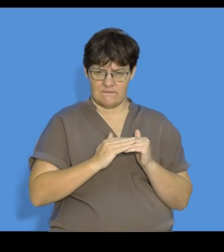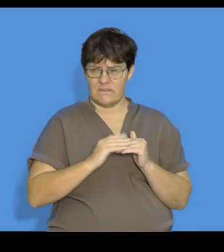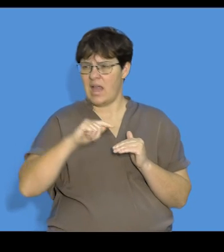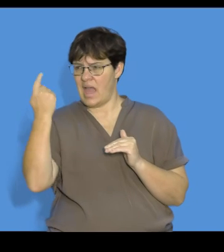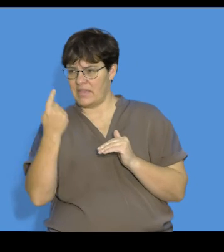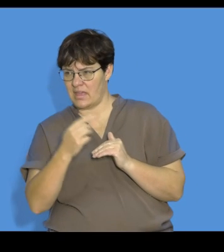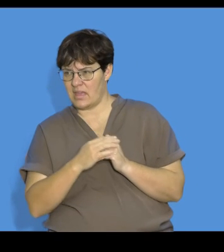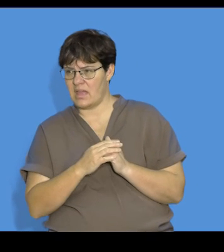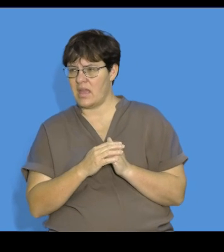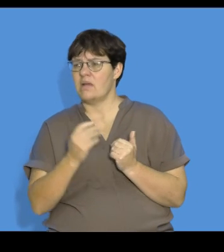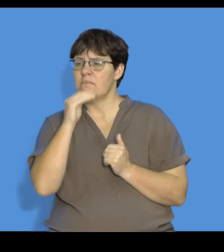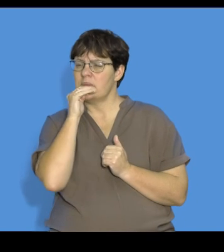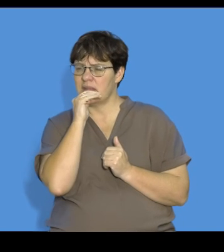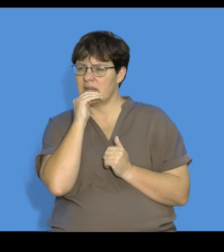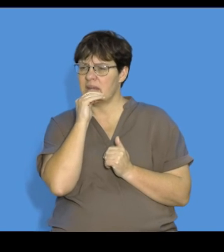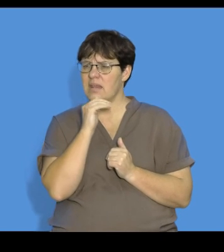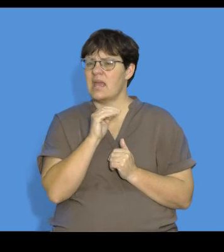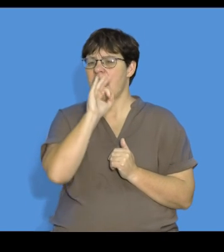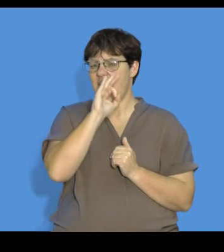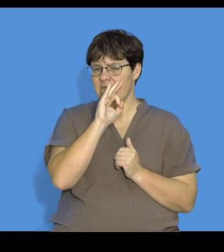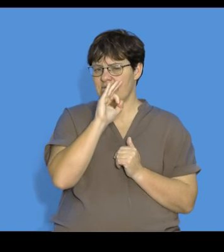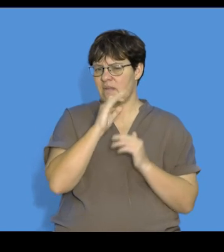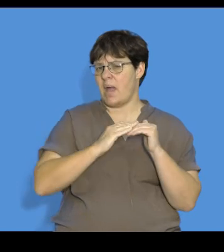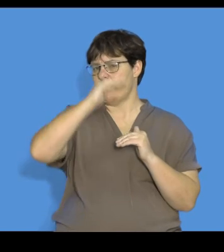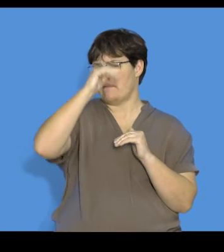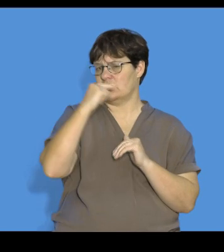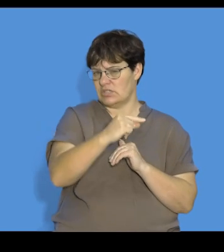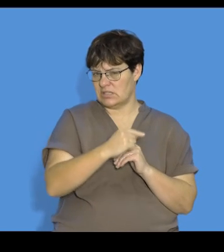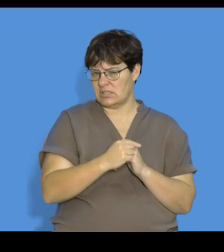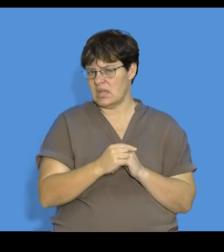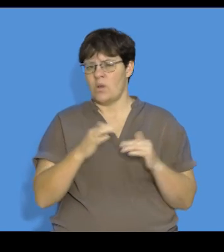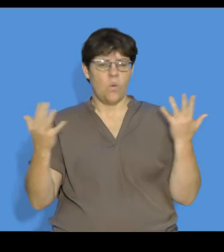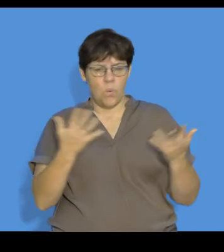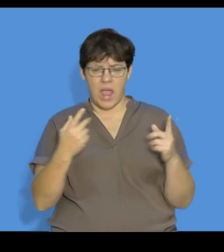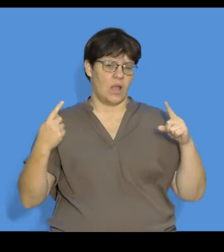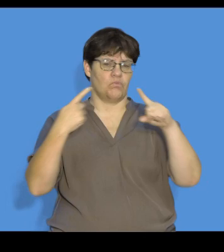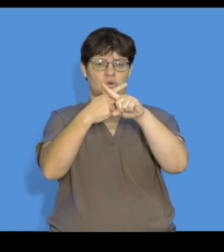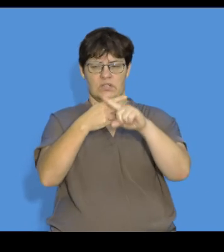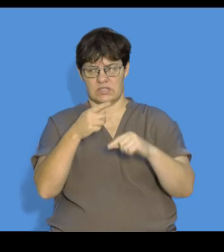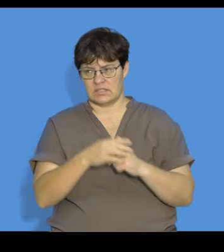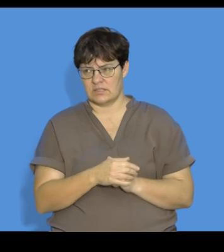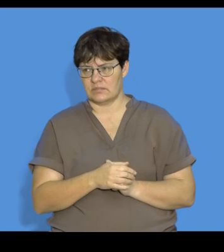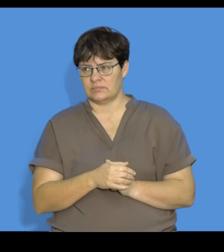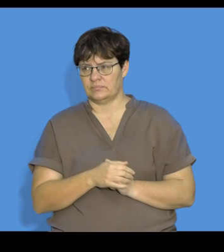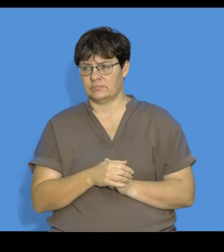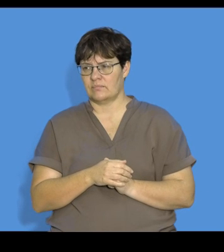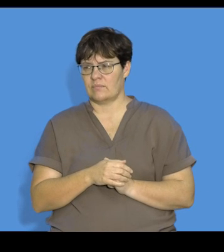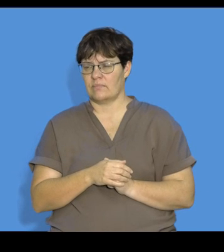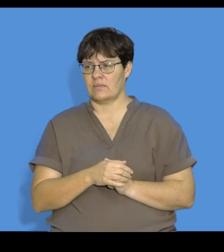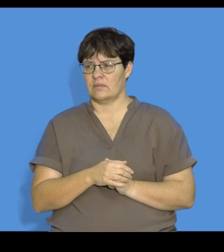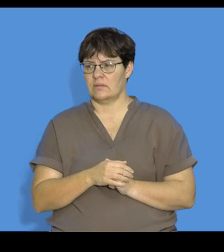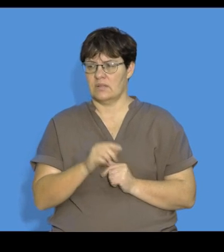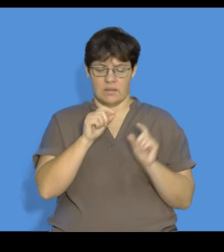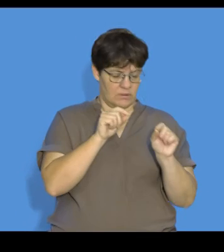above the other graph, and also meaning f is above g, and also where are they intersecting with one